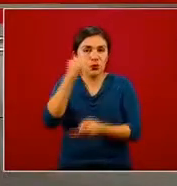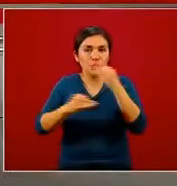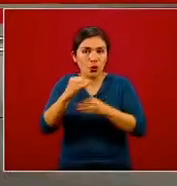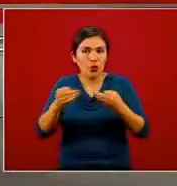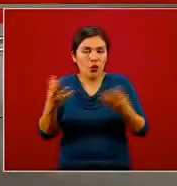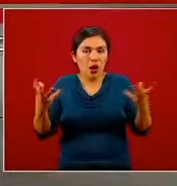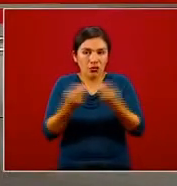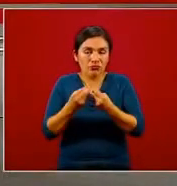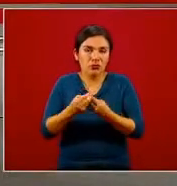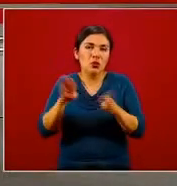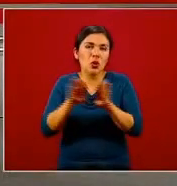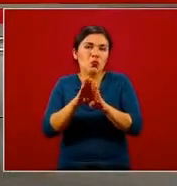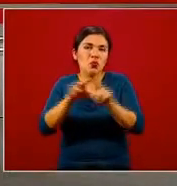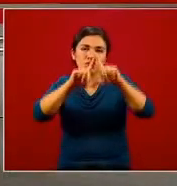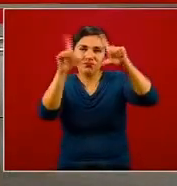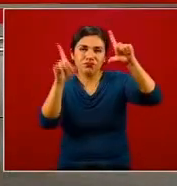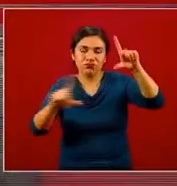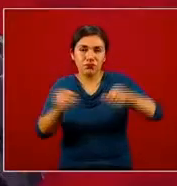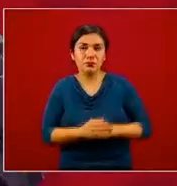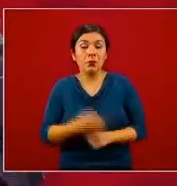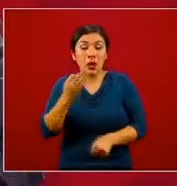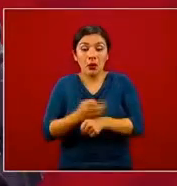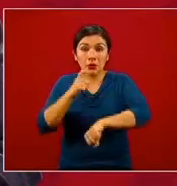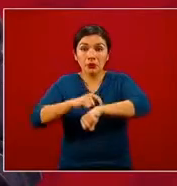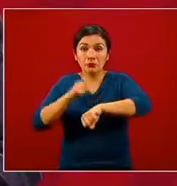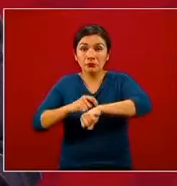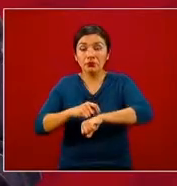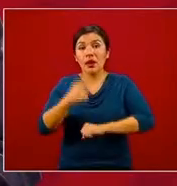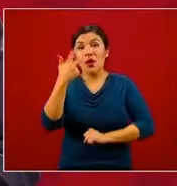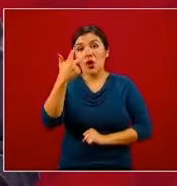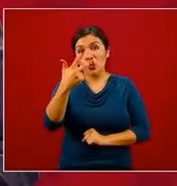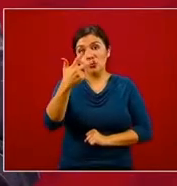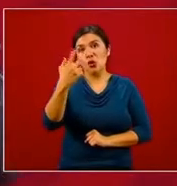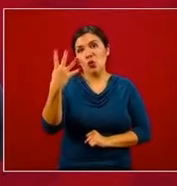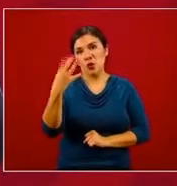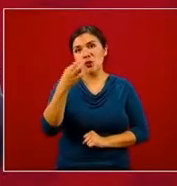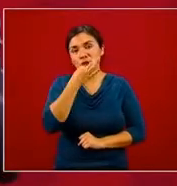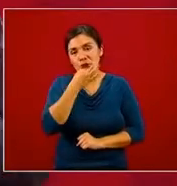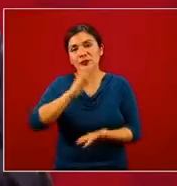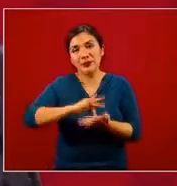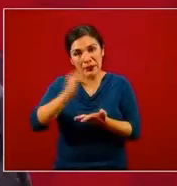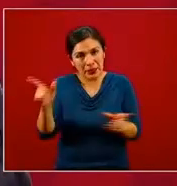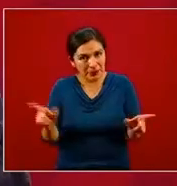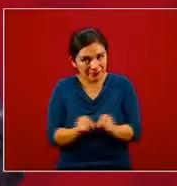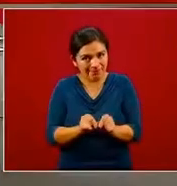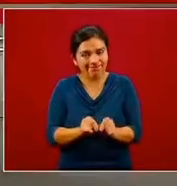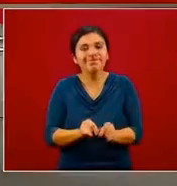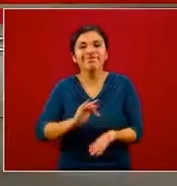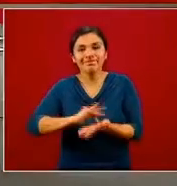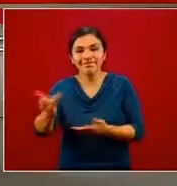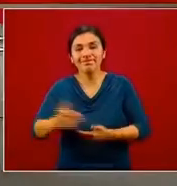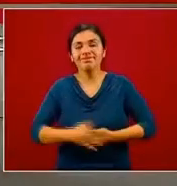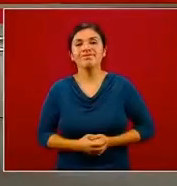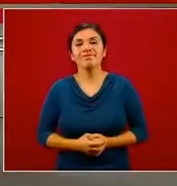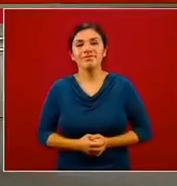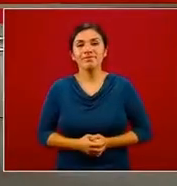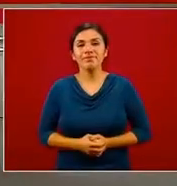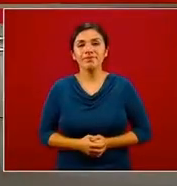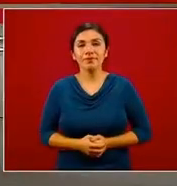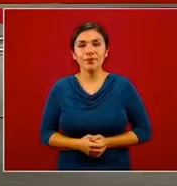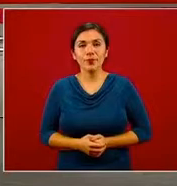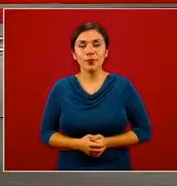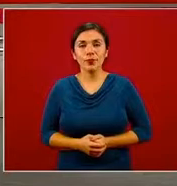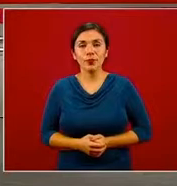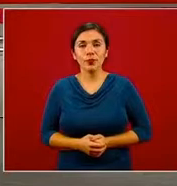Many of the states were already doing it on their own, but now we're trying to make that more formalized across the